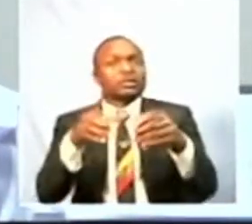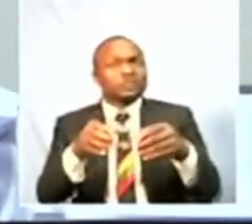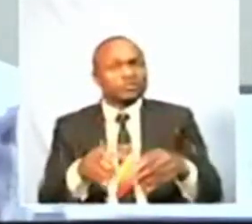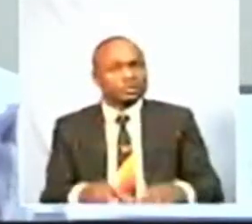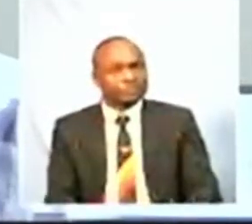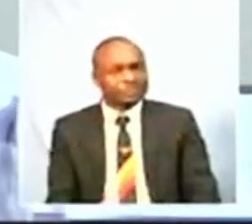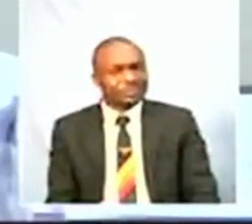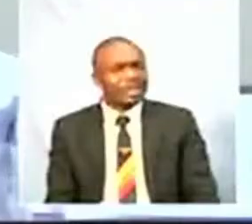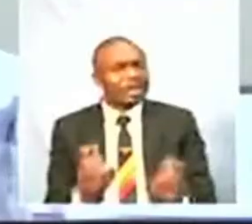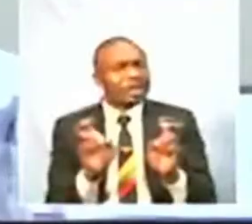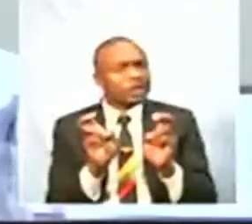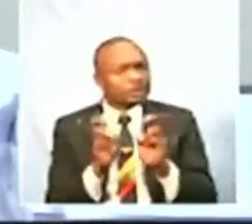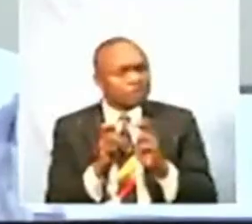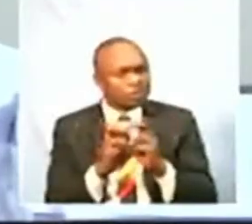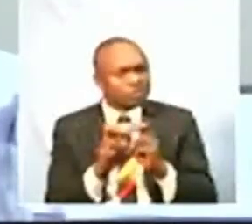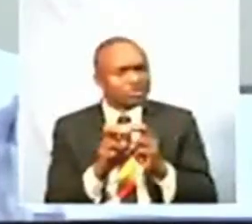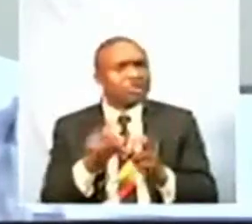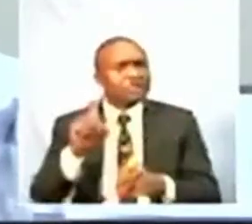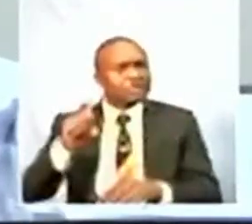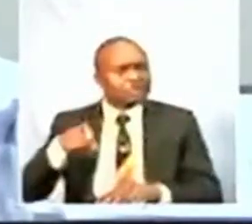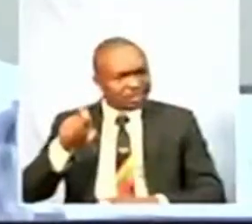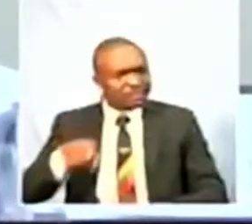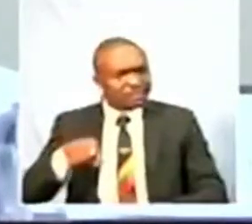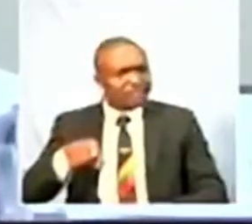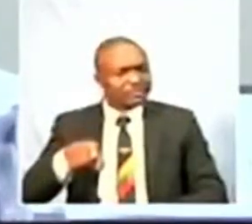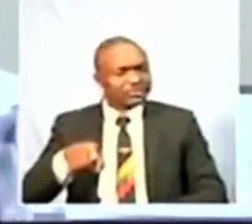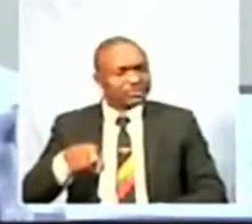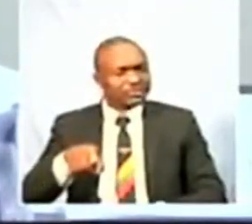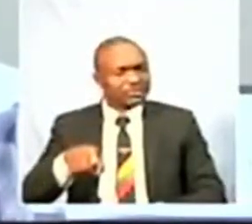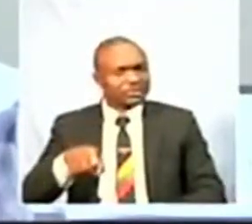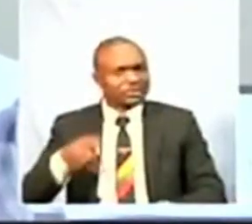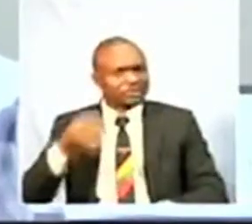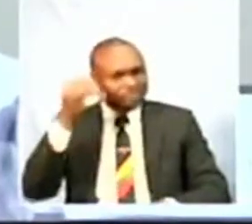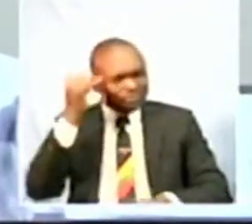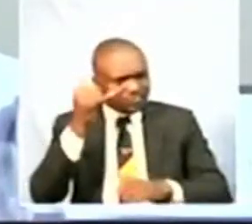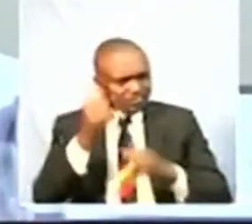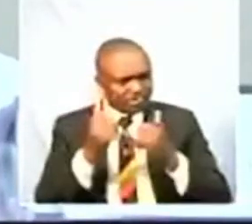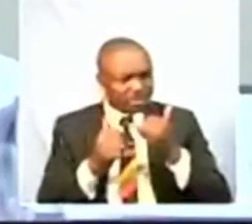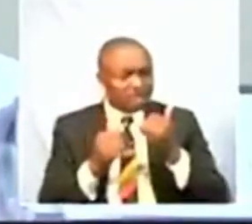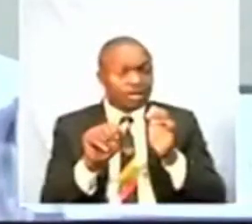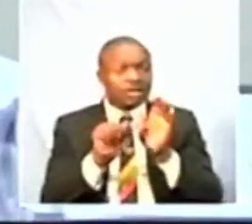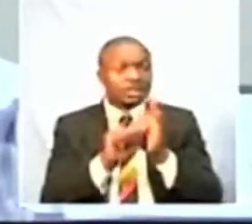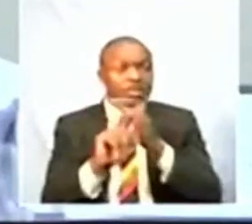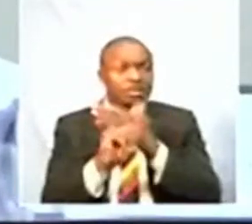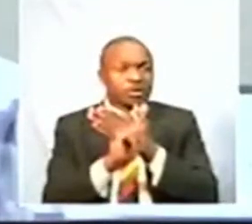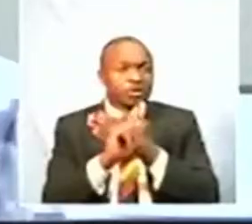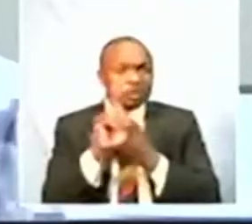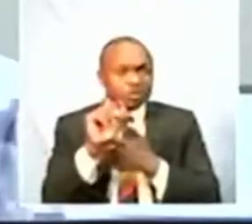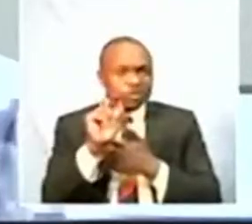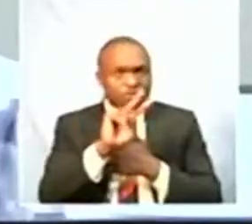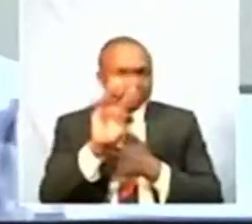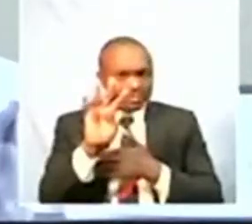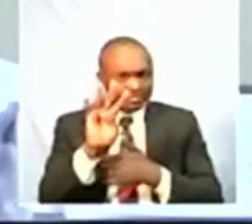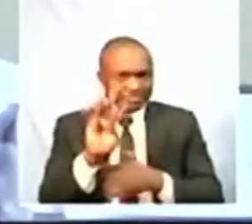A contract which was supposed to be completed in August 2024.